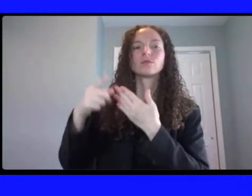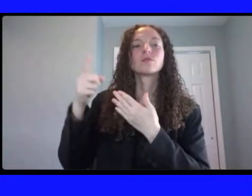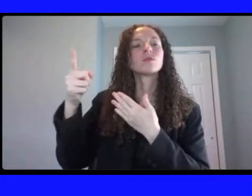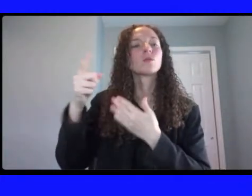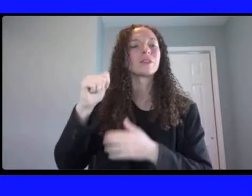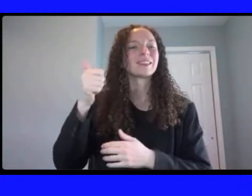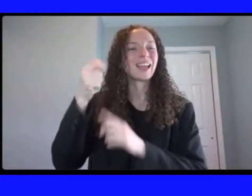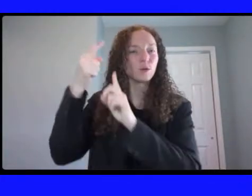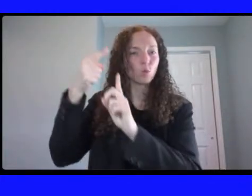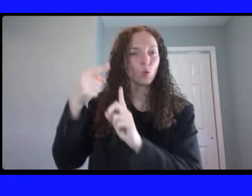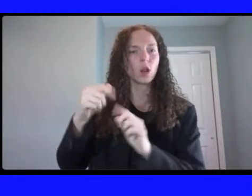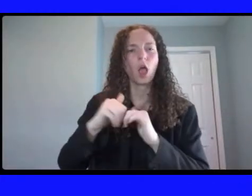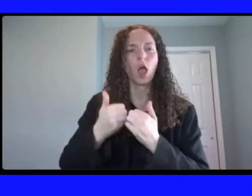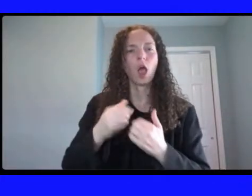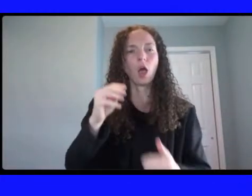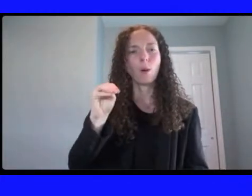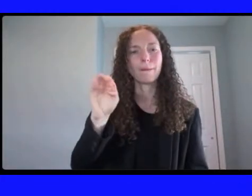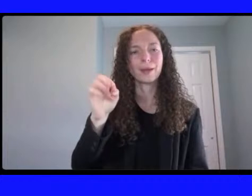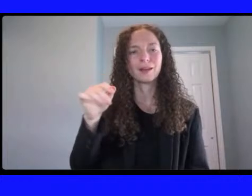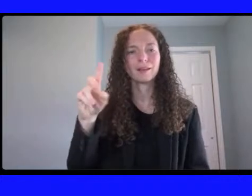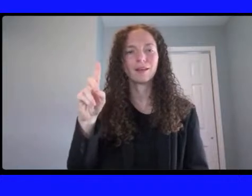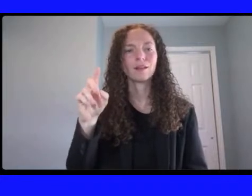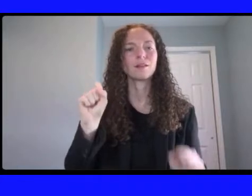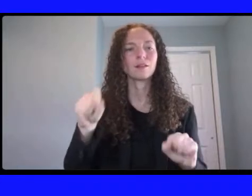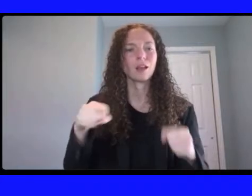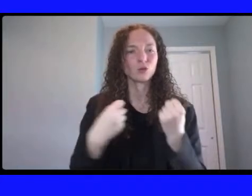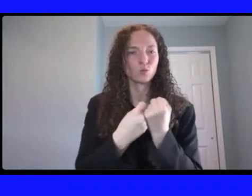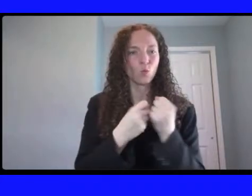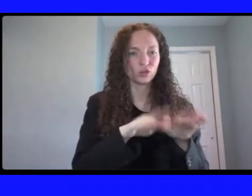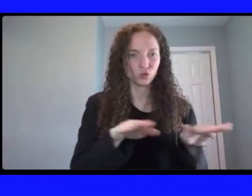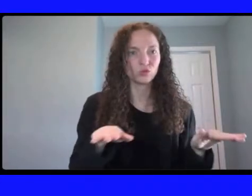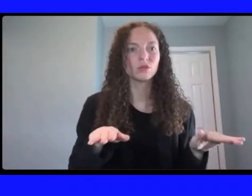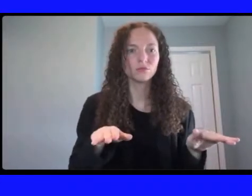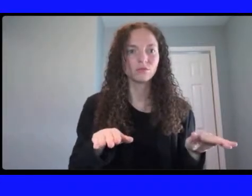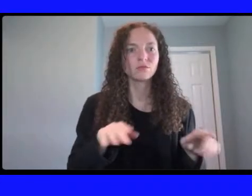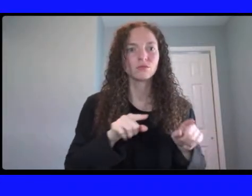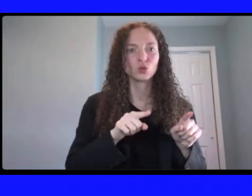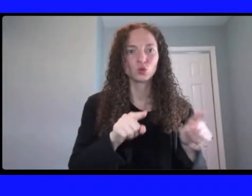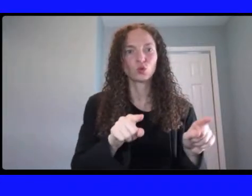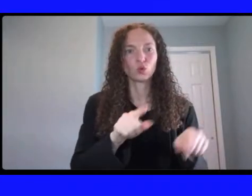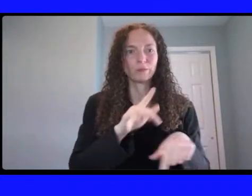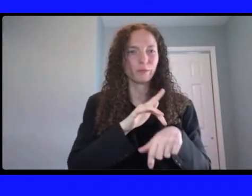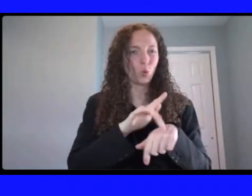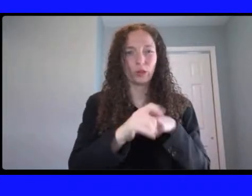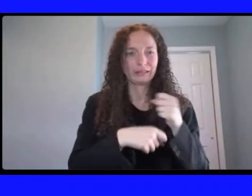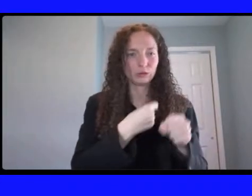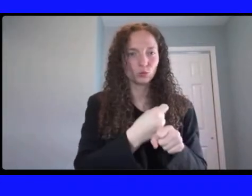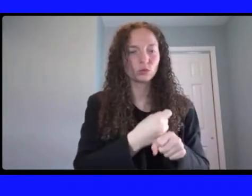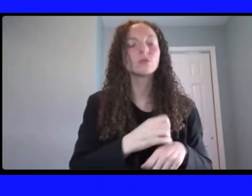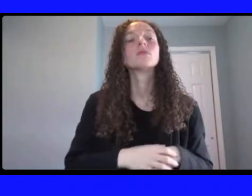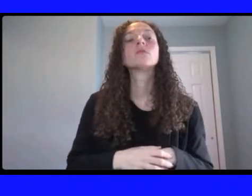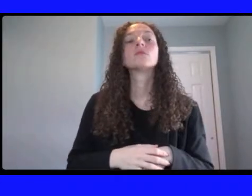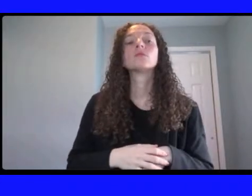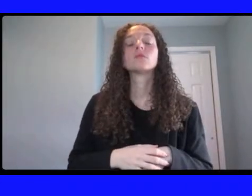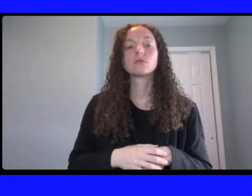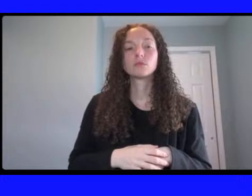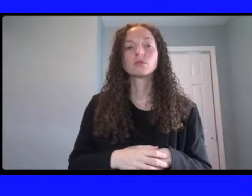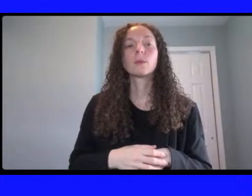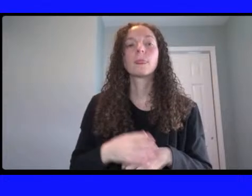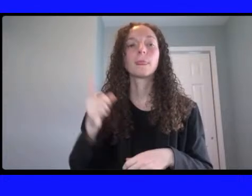2019. And this program is an attempt to implement that model. Robin Hood was very interested and actually came to us to